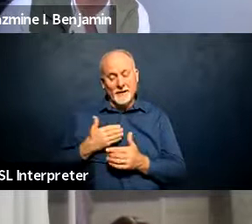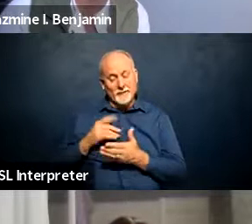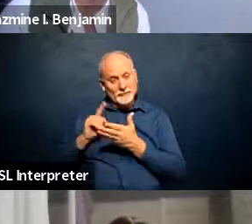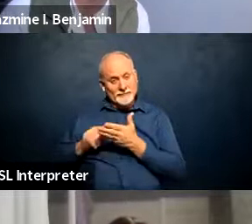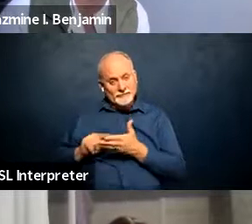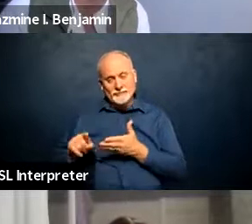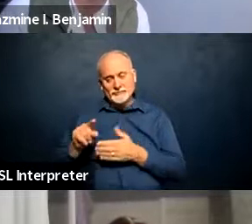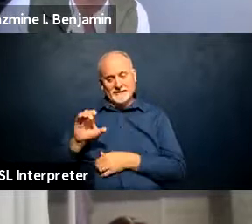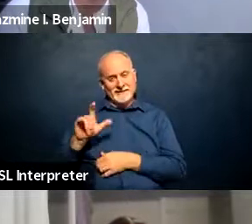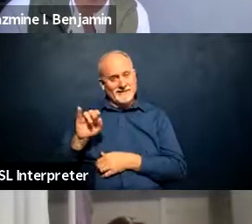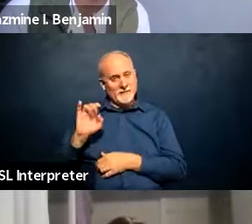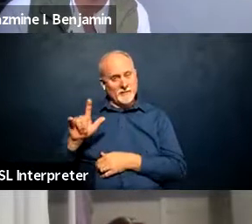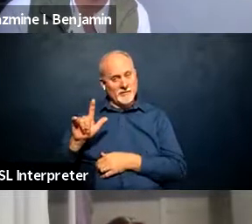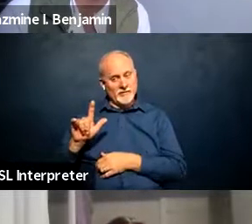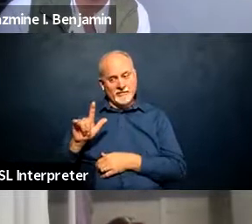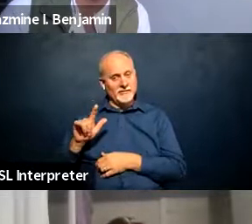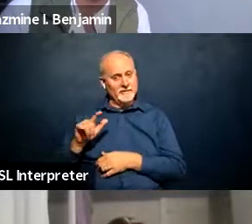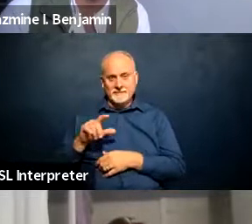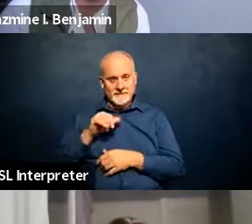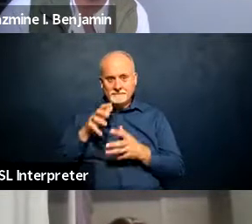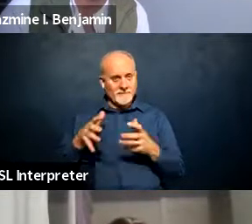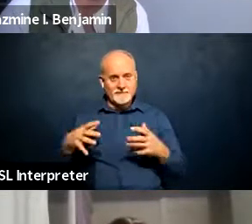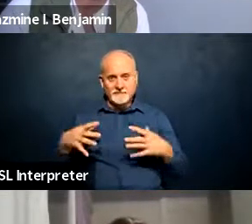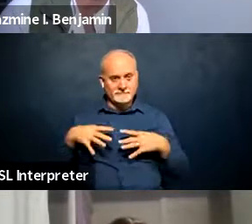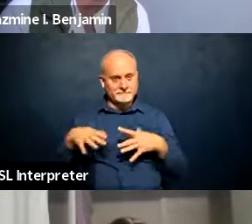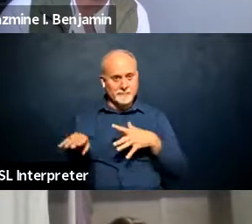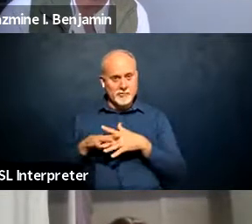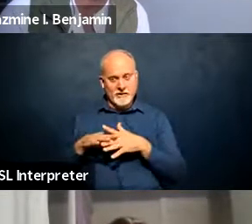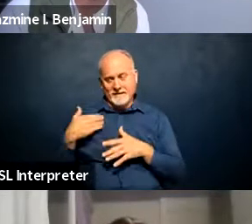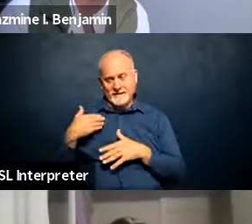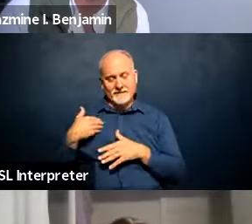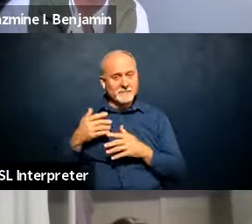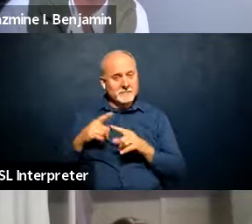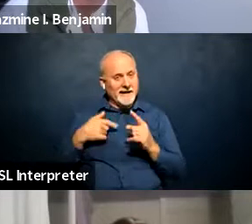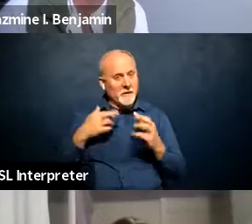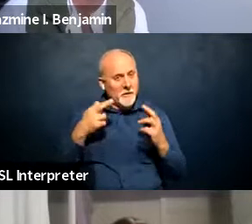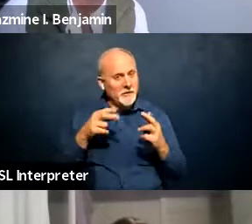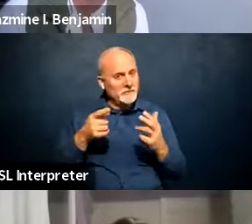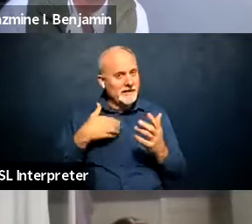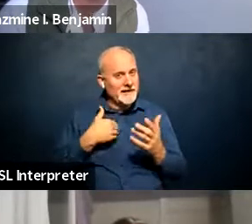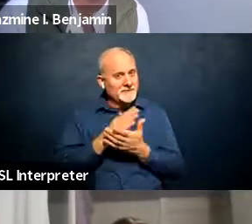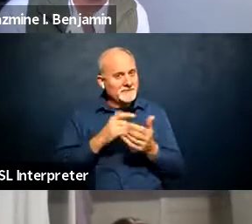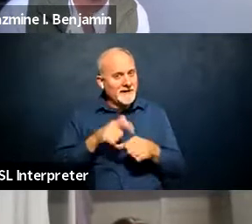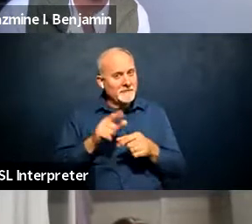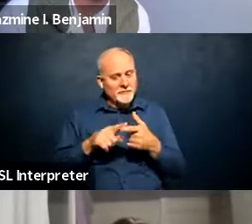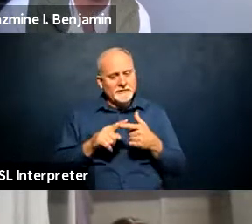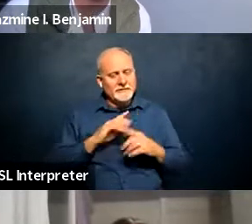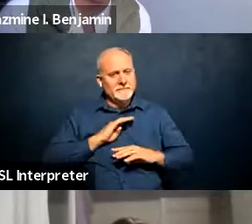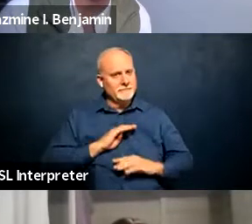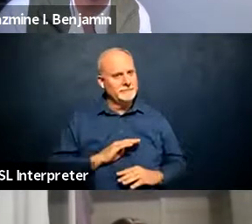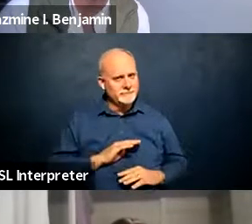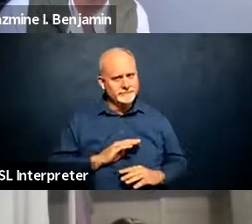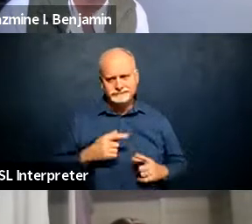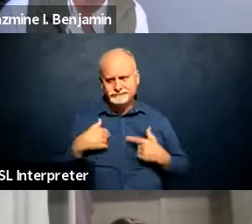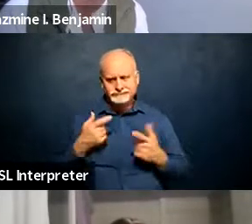probably didn't get very much of a break over the holidays, but I hope that all of our students were able to take some time to decompress, especially after everything